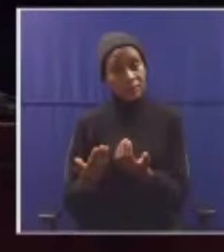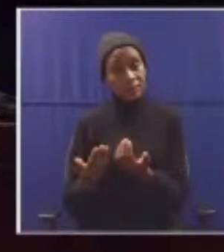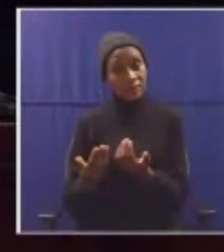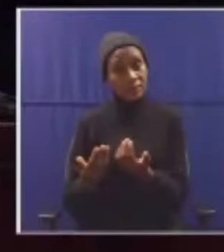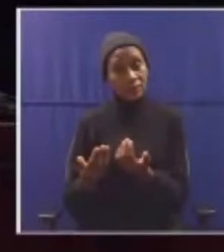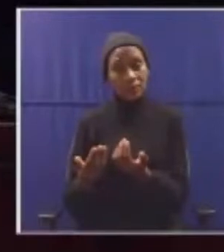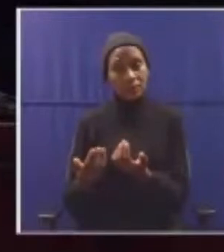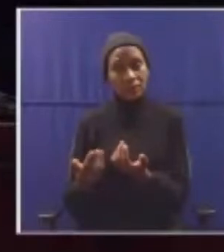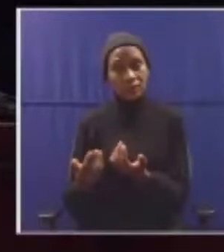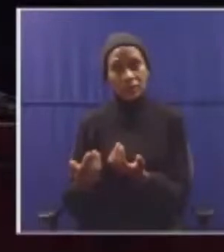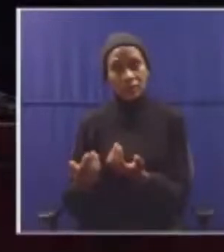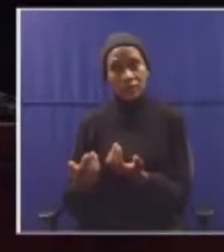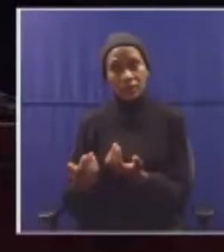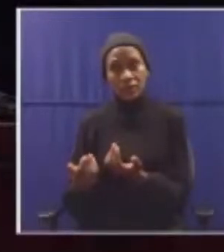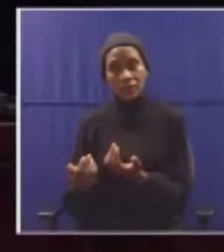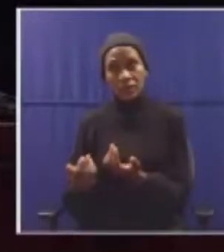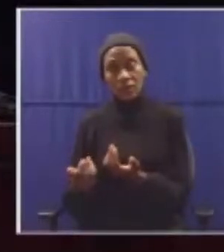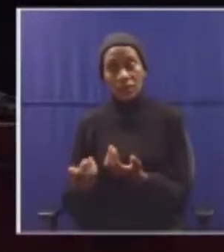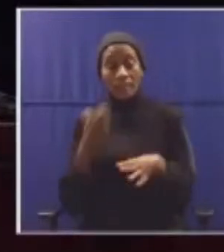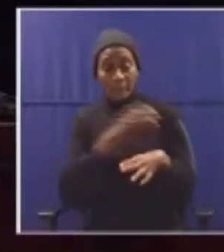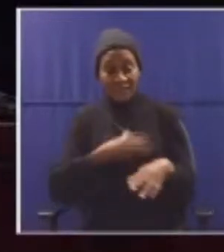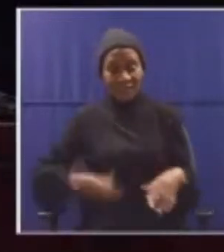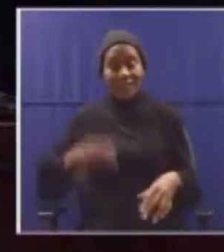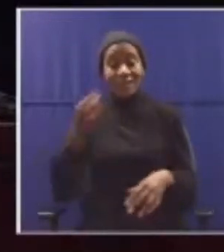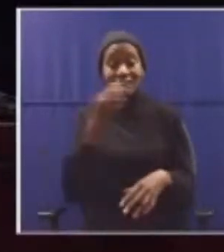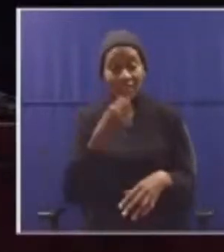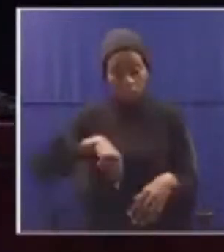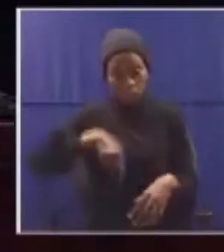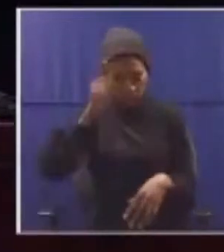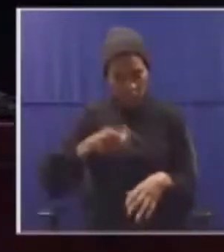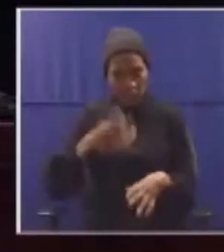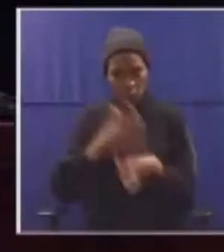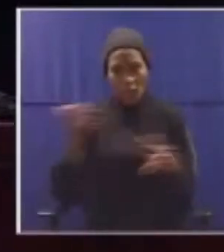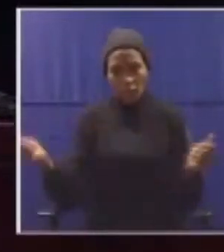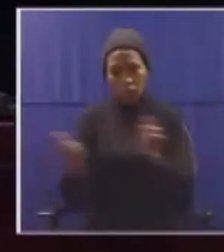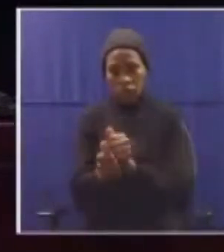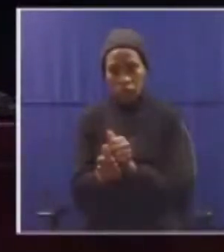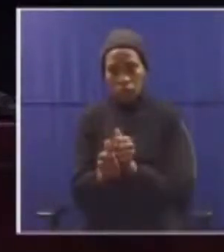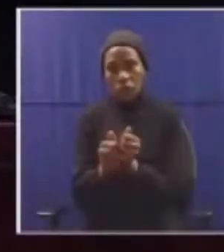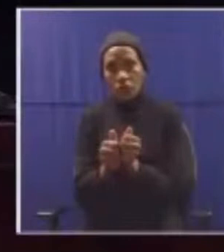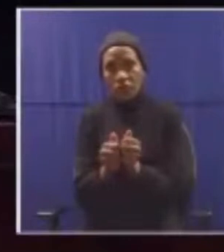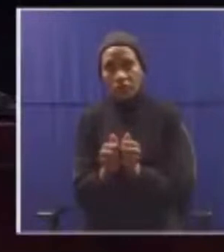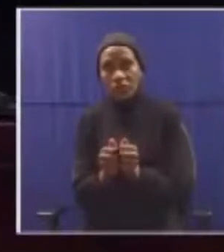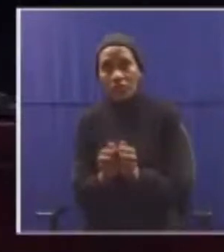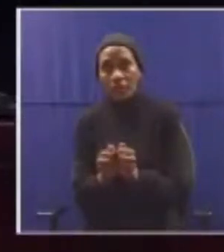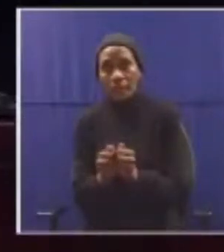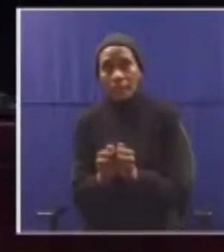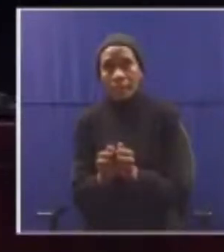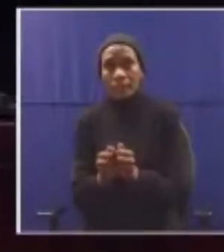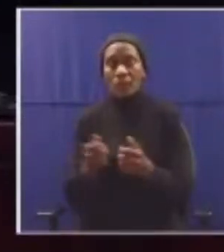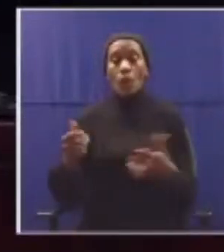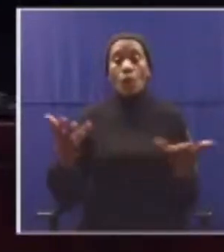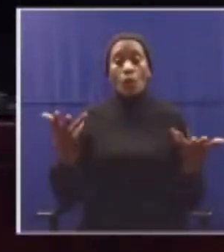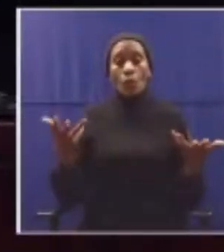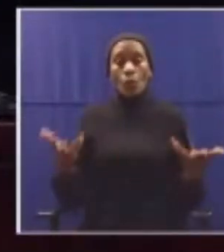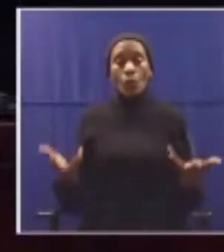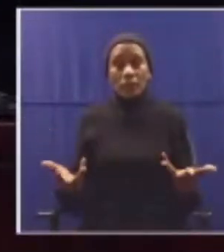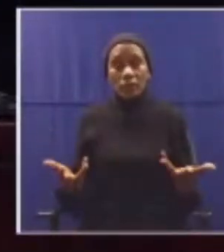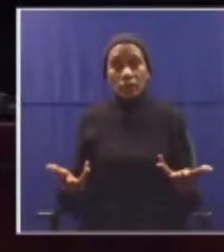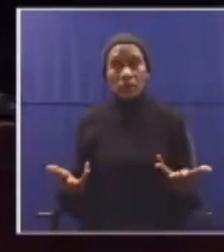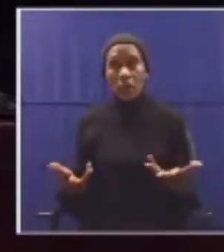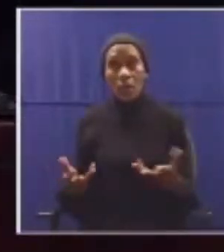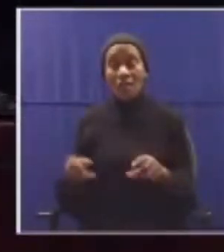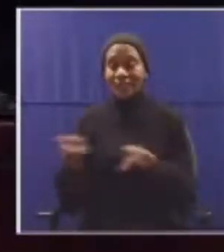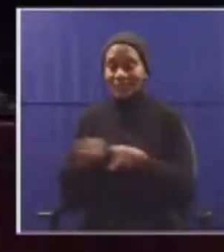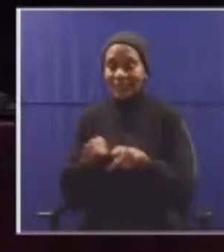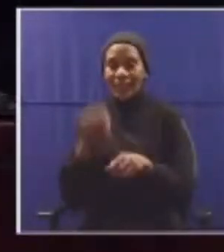to me was to work with traditional leaders. So when we meet, we have only met the House of Traditional and